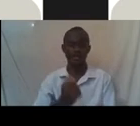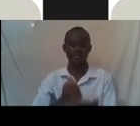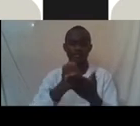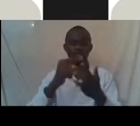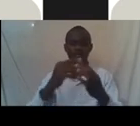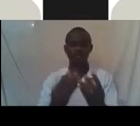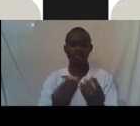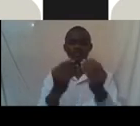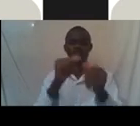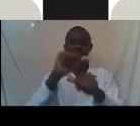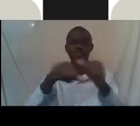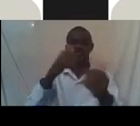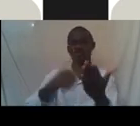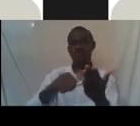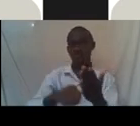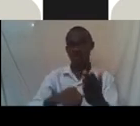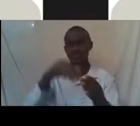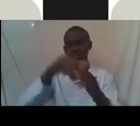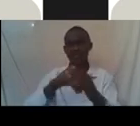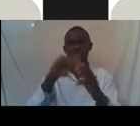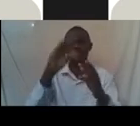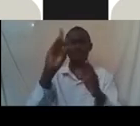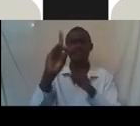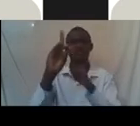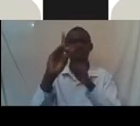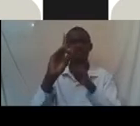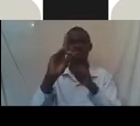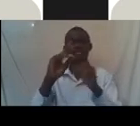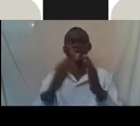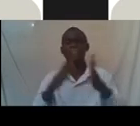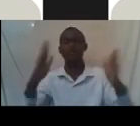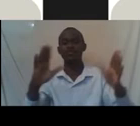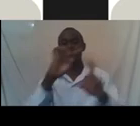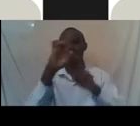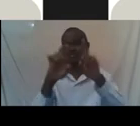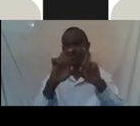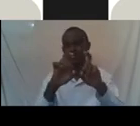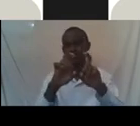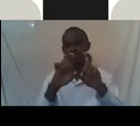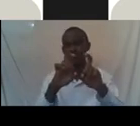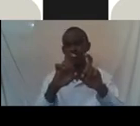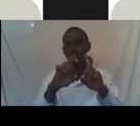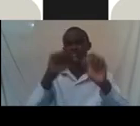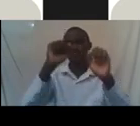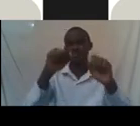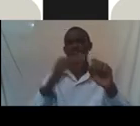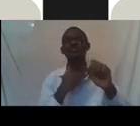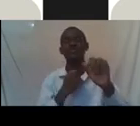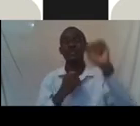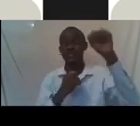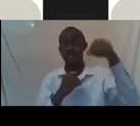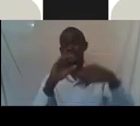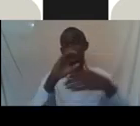bedeviling devolution? It's a broad question, I think, looking for a yes, kind of